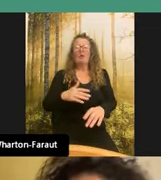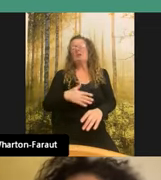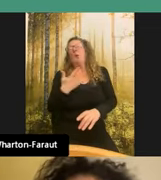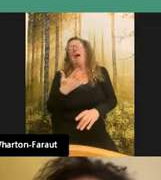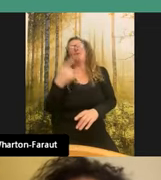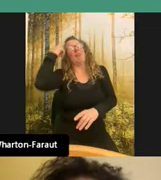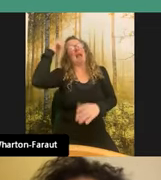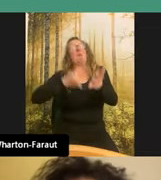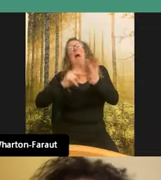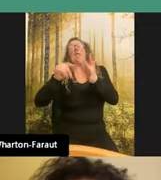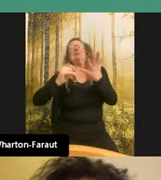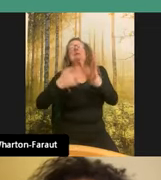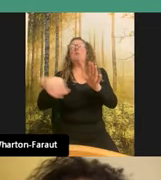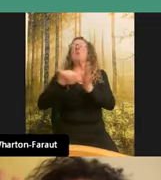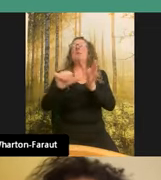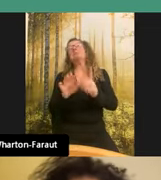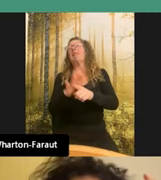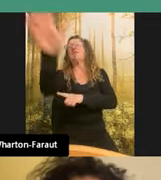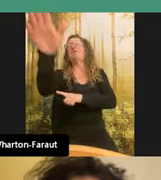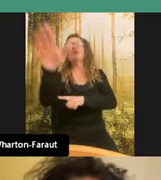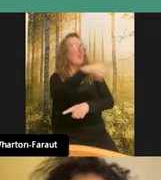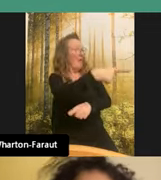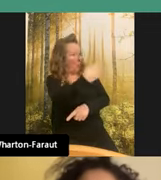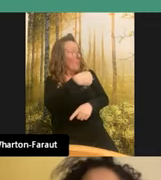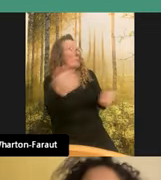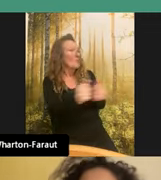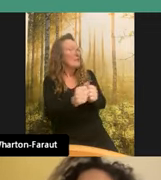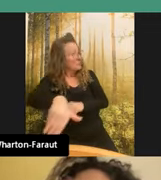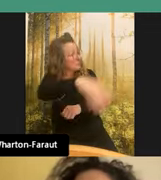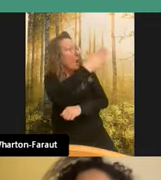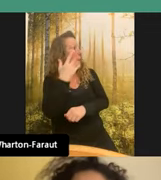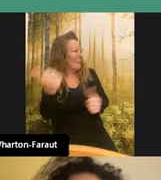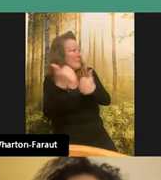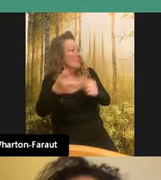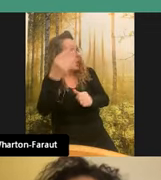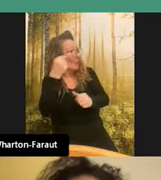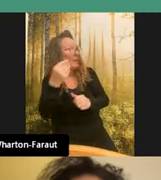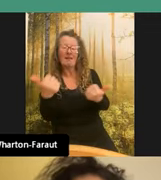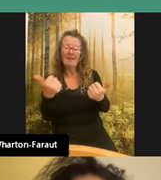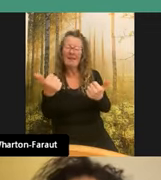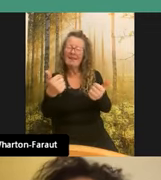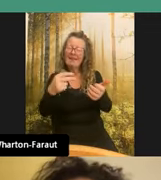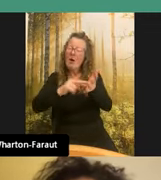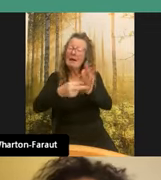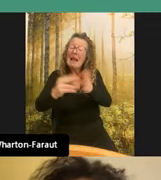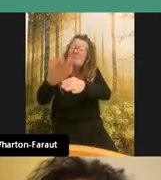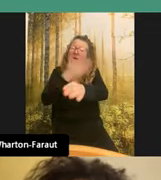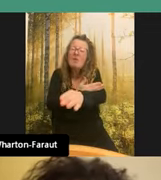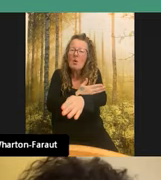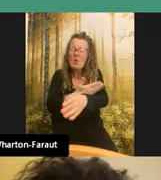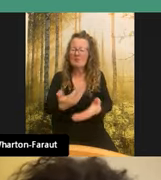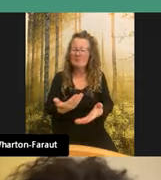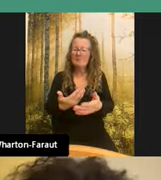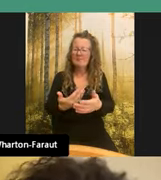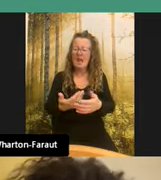This whole room is like kind of the floor moves, so that's a kind of sea, and always we have all this mahogany moving through the